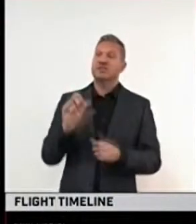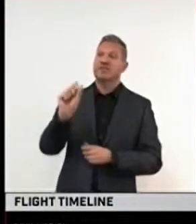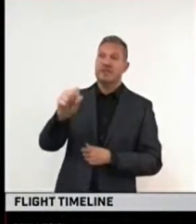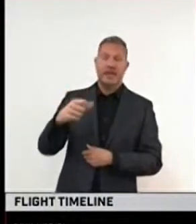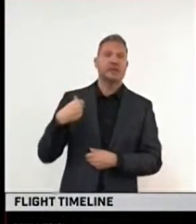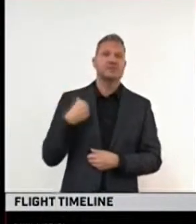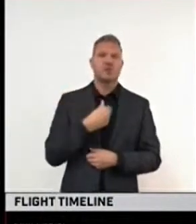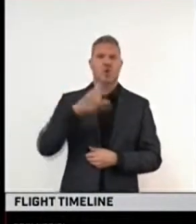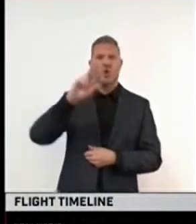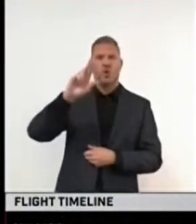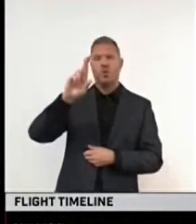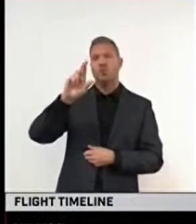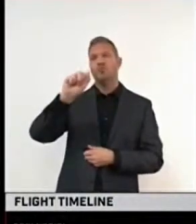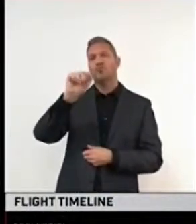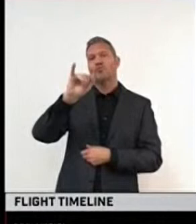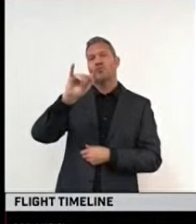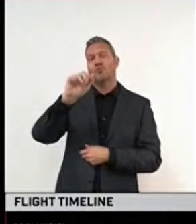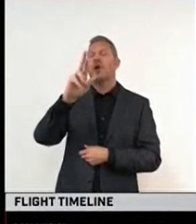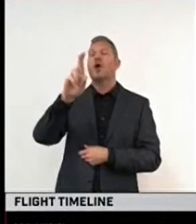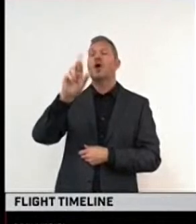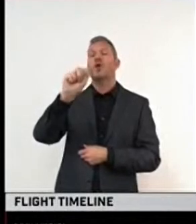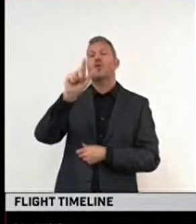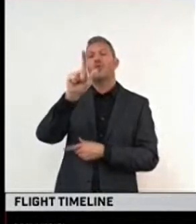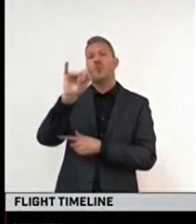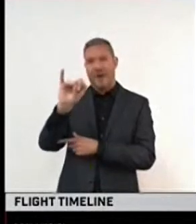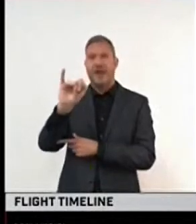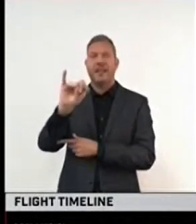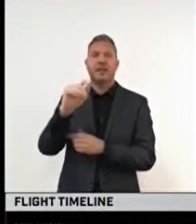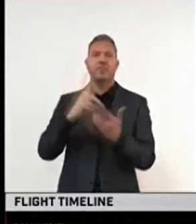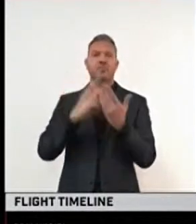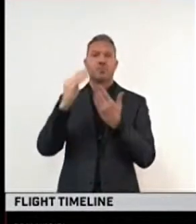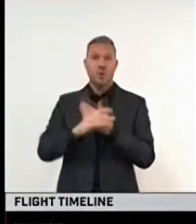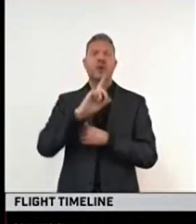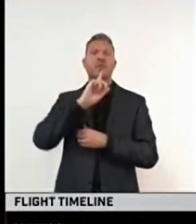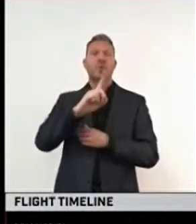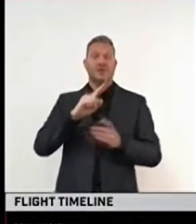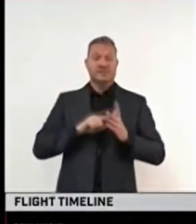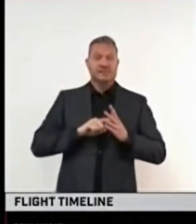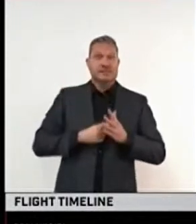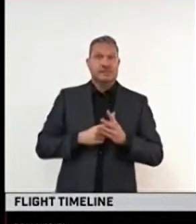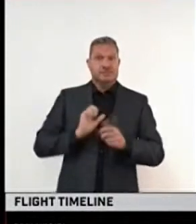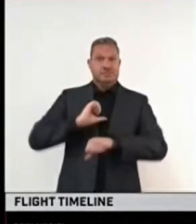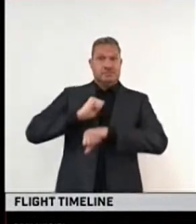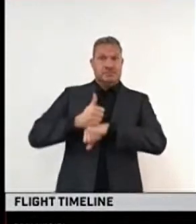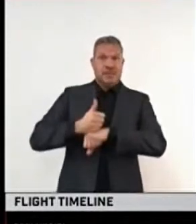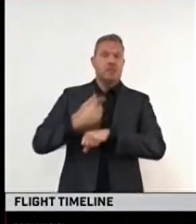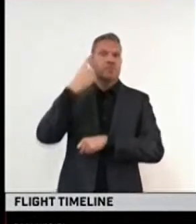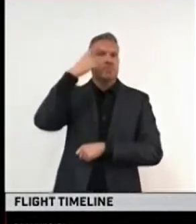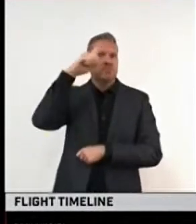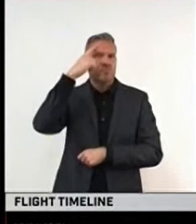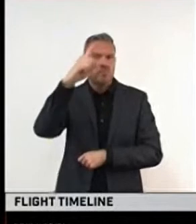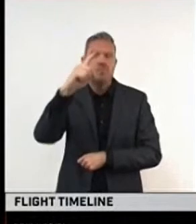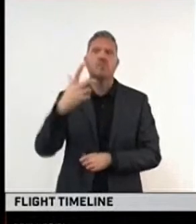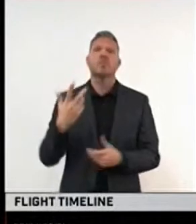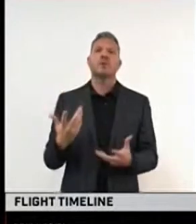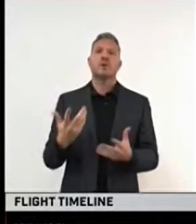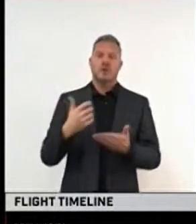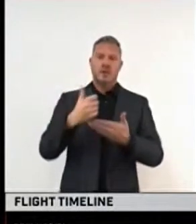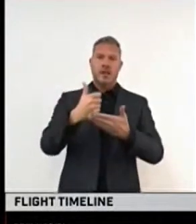Initiative, is one of those, it was a congressional initiative, and it was meant to